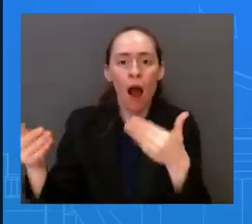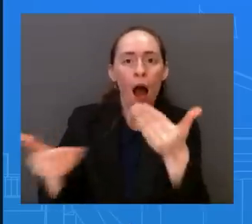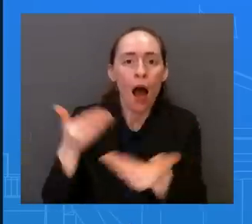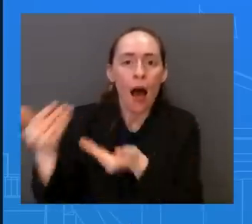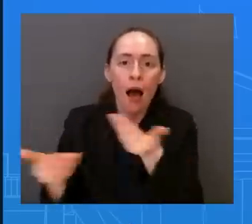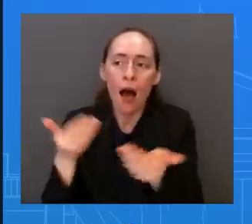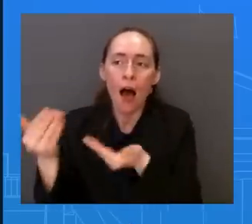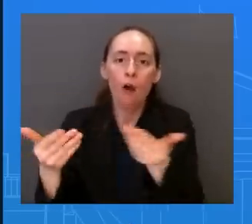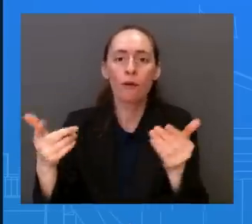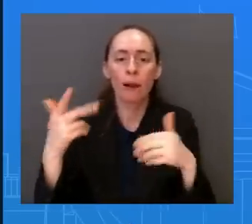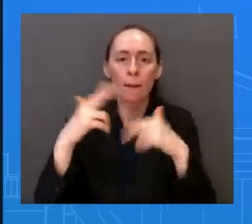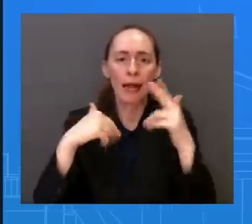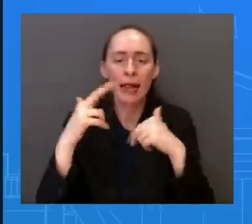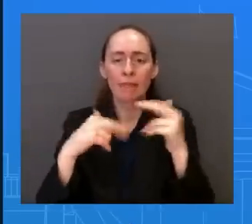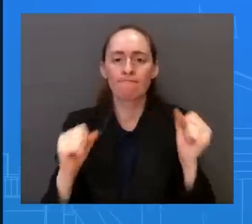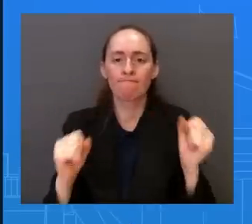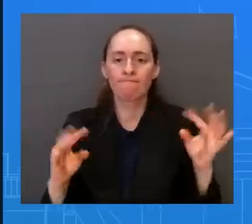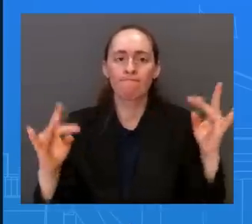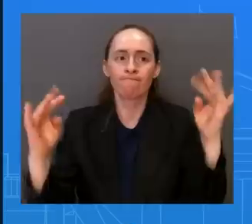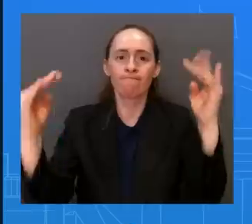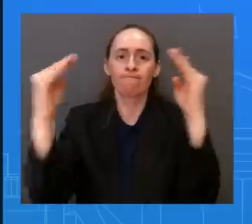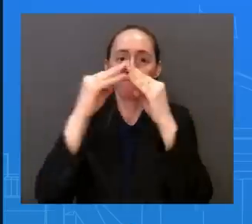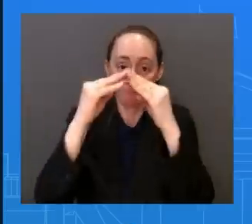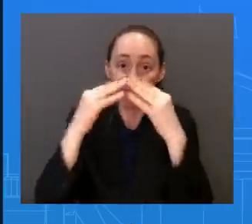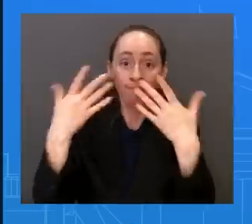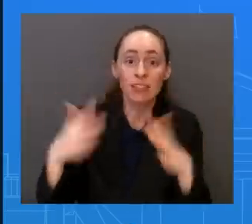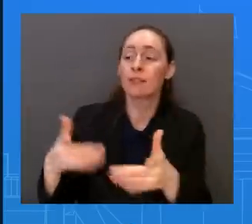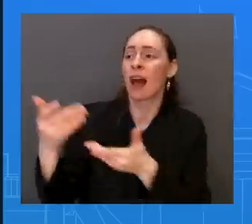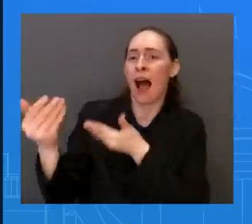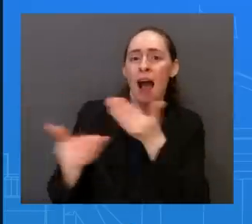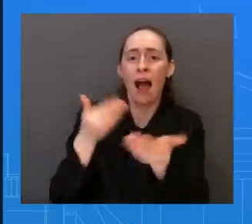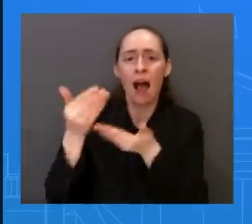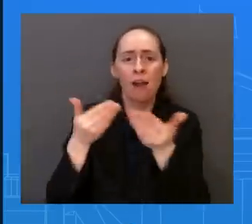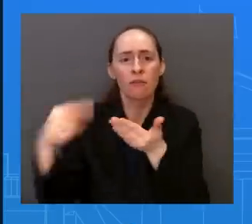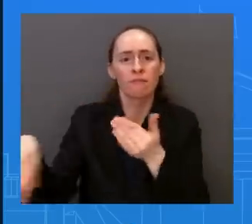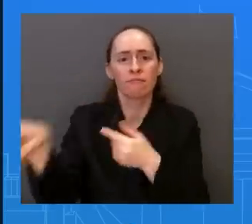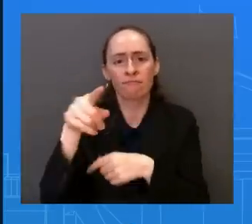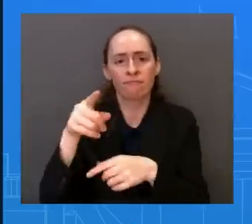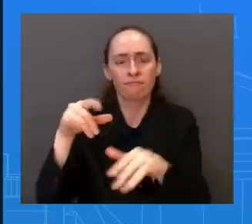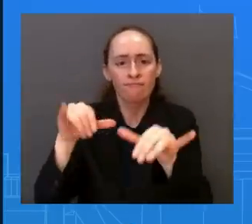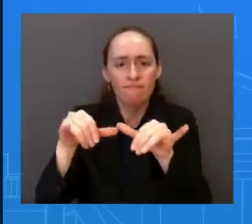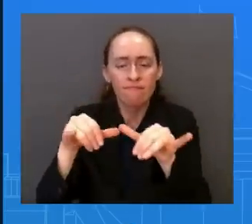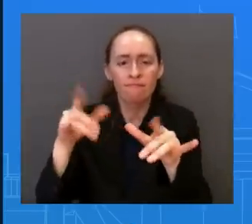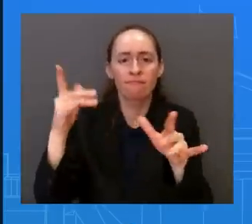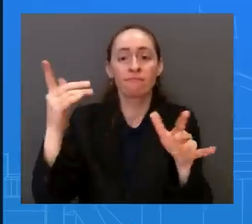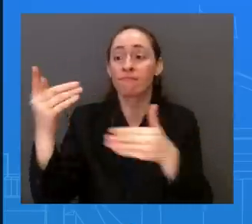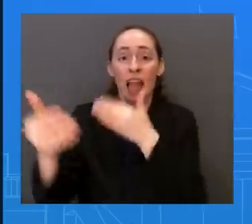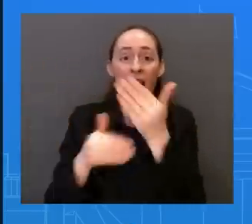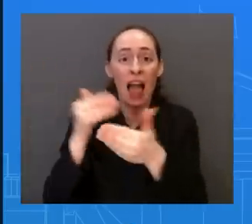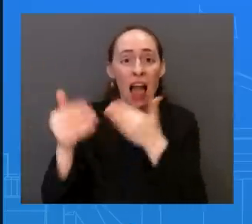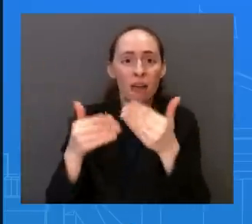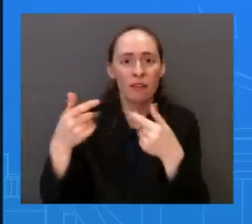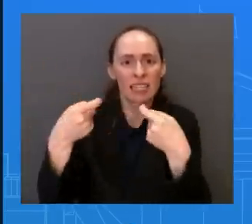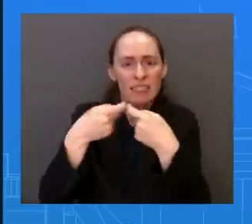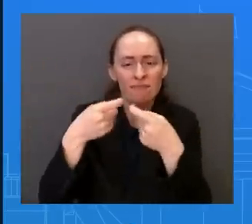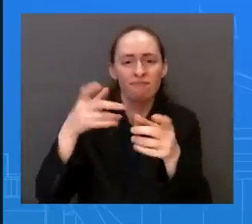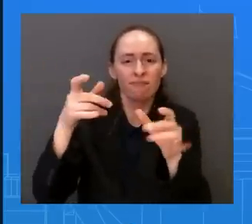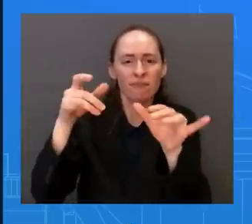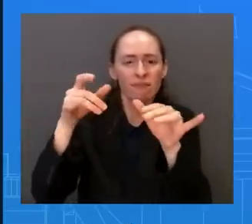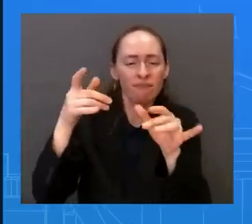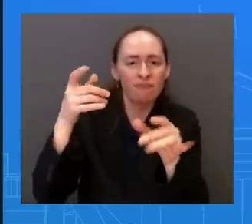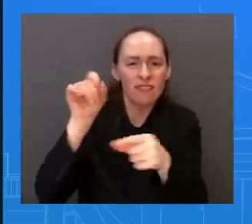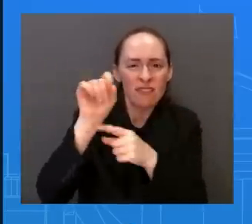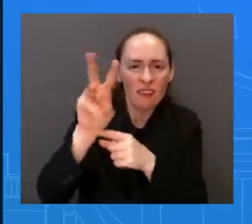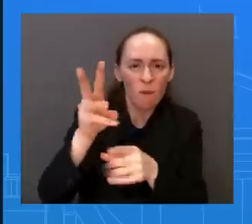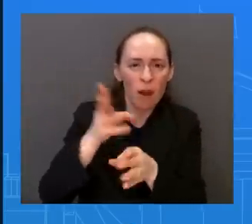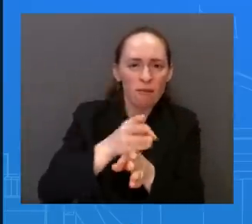And so that will happen across time. But I think that this is a year of action and investment and